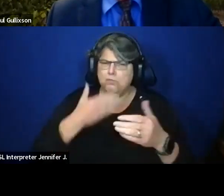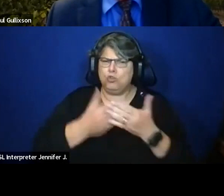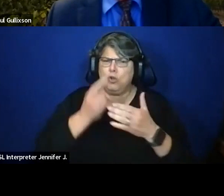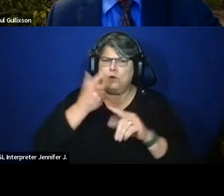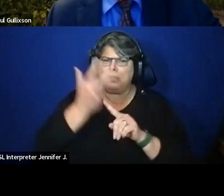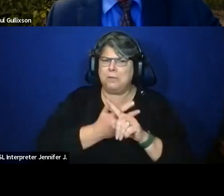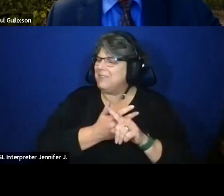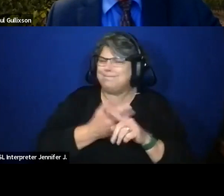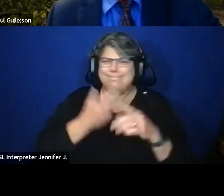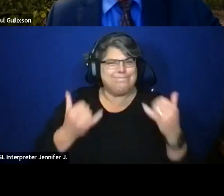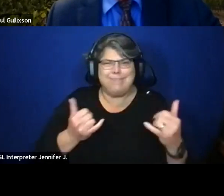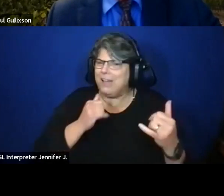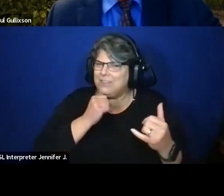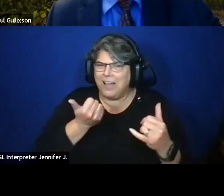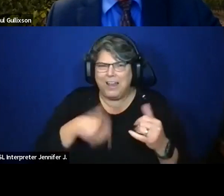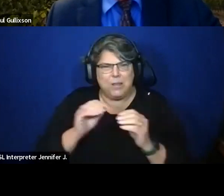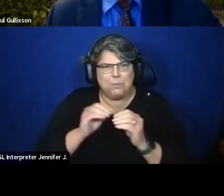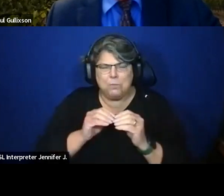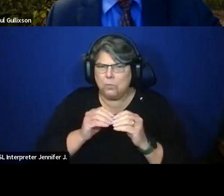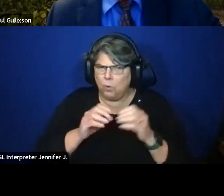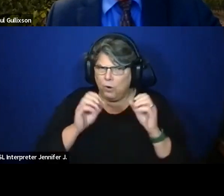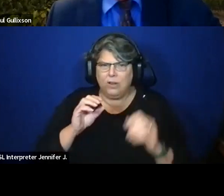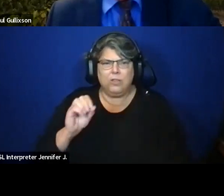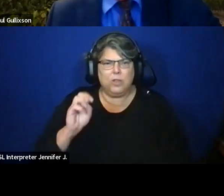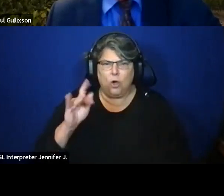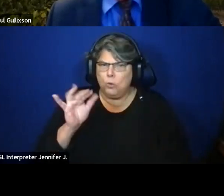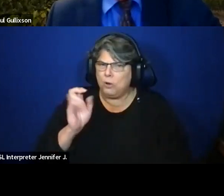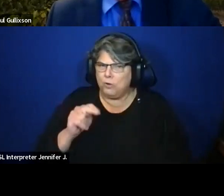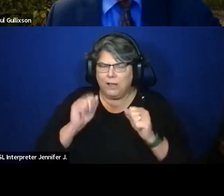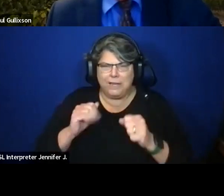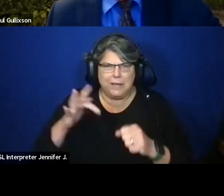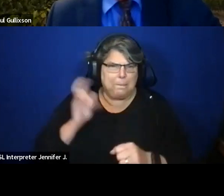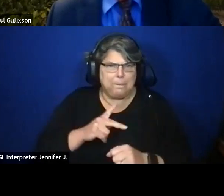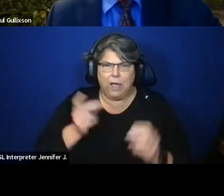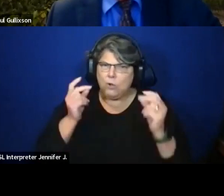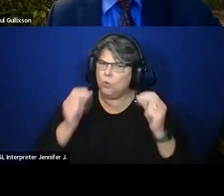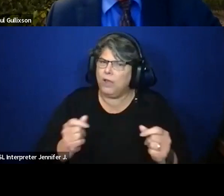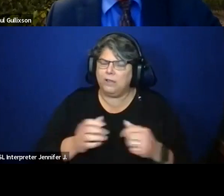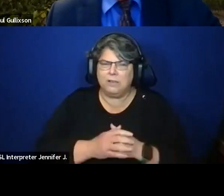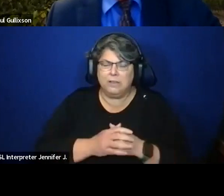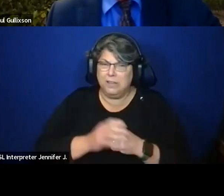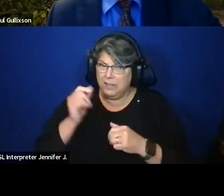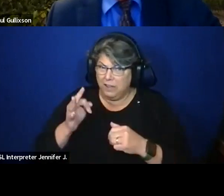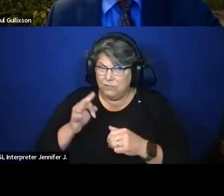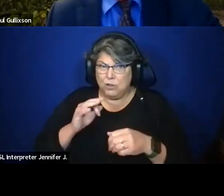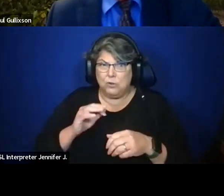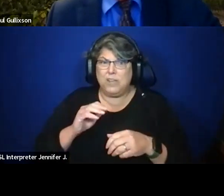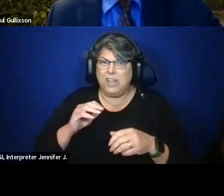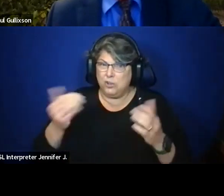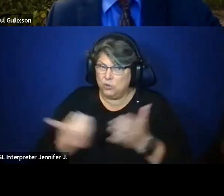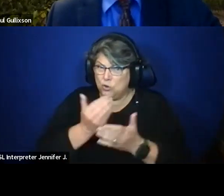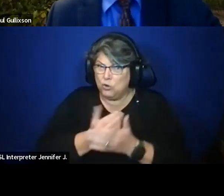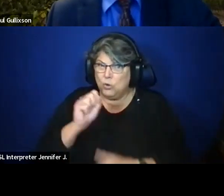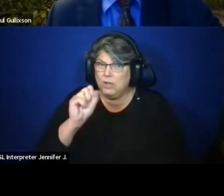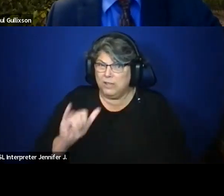the Omicron variants, and people can get reinfected. So I'm still recommending when people get new symptoms to retest for COVID.